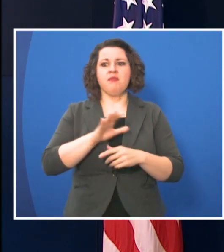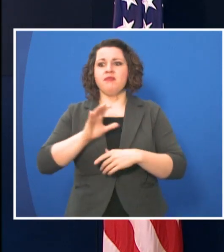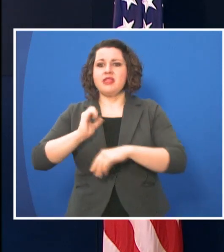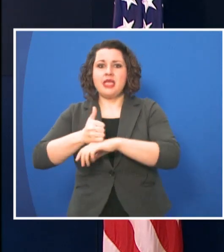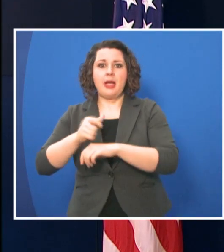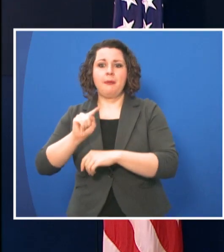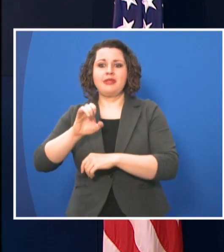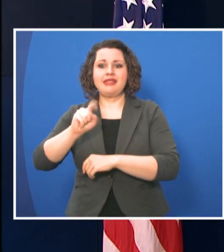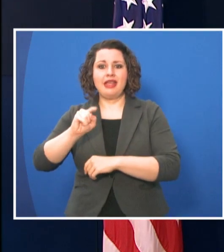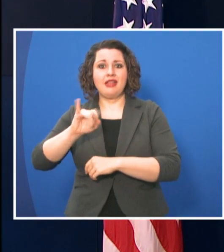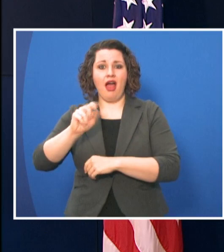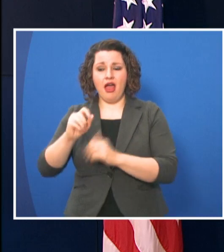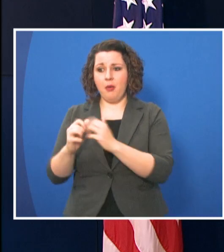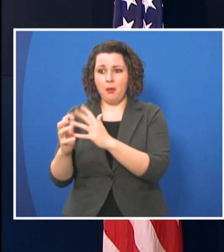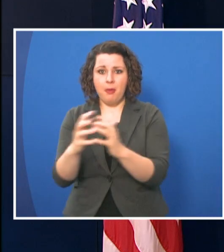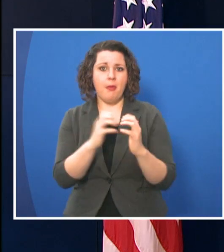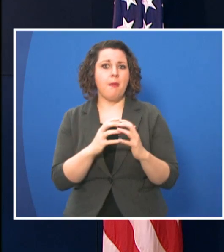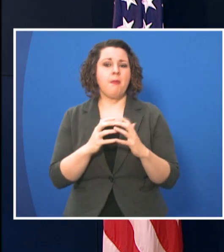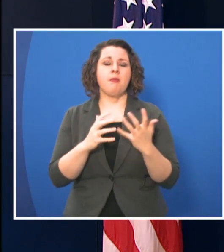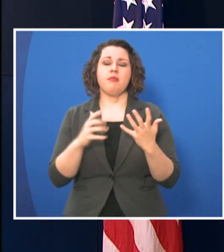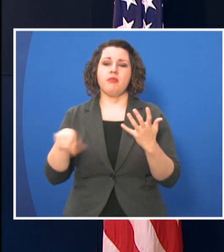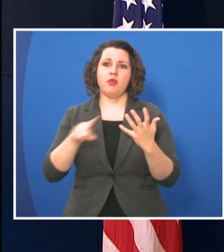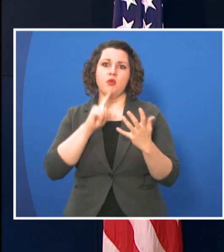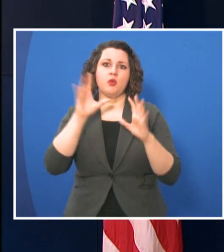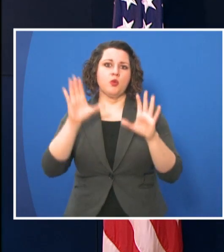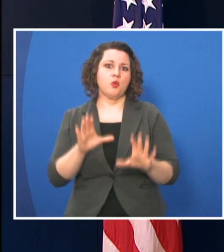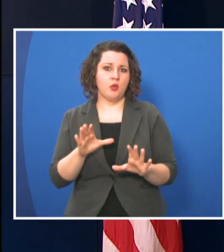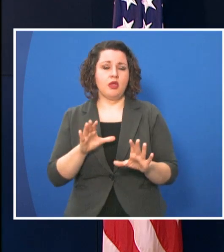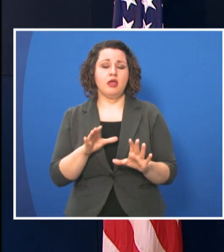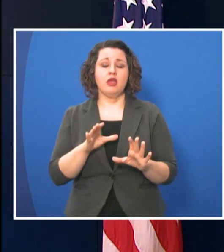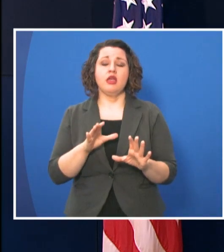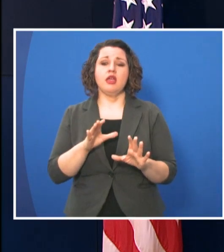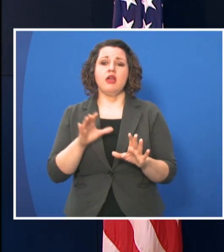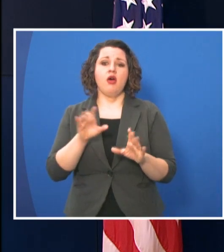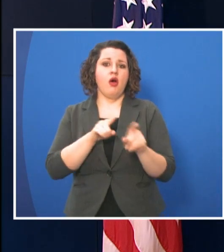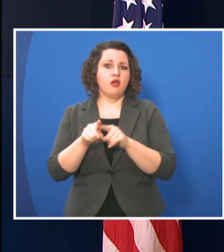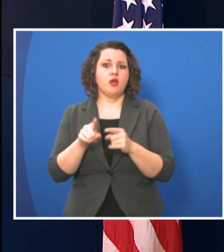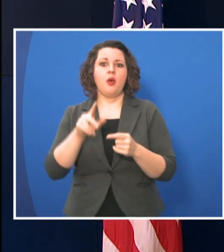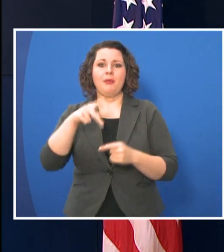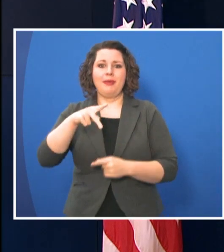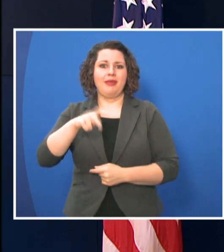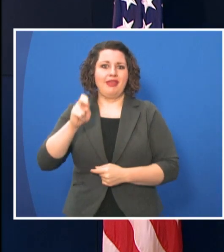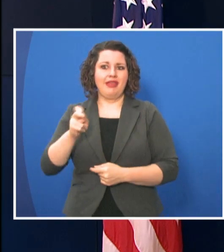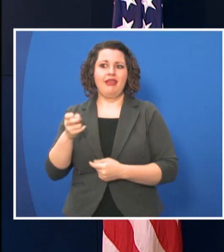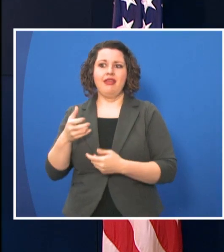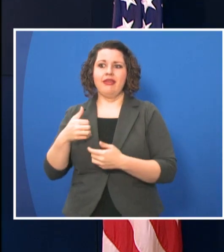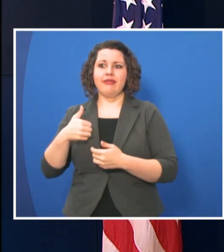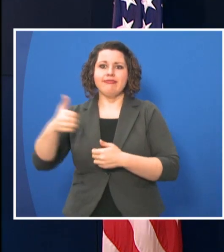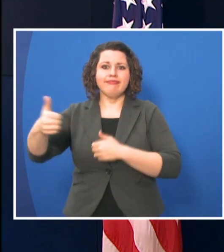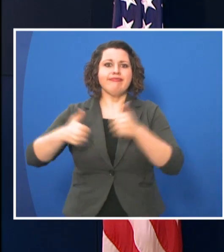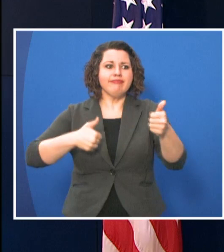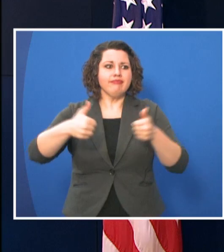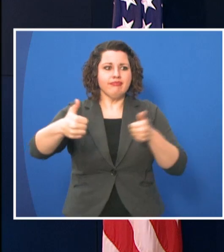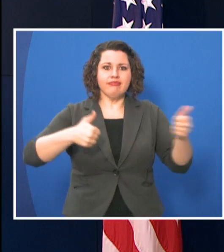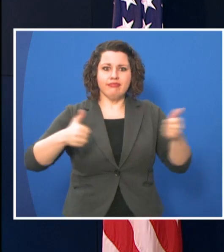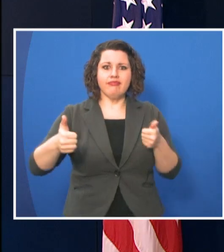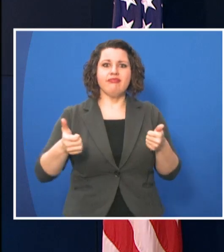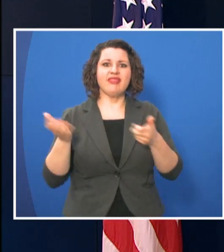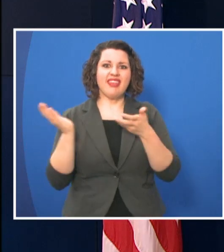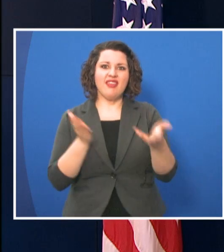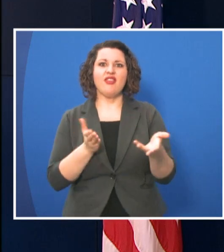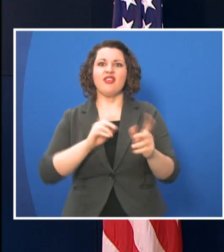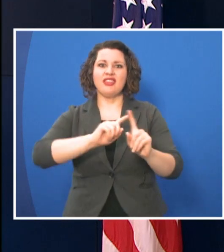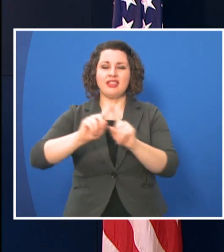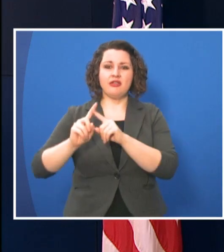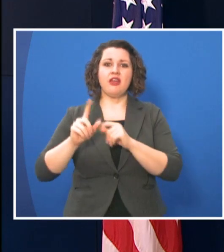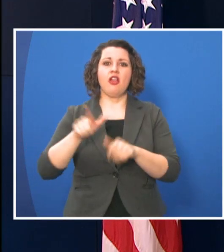Test Iowa sites across the state, as well as delivering our PPE to different long-term